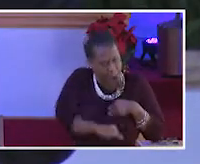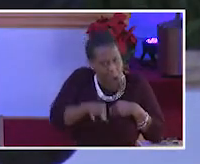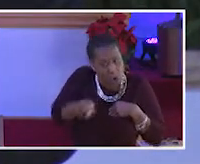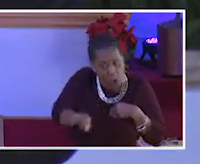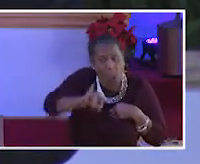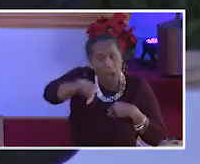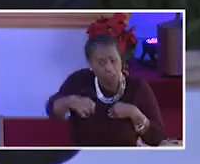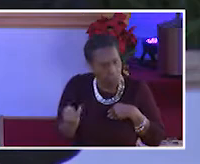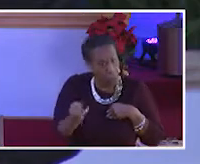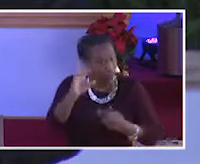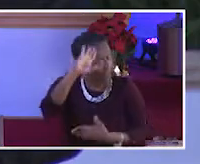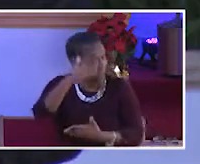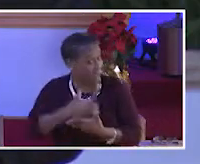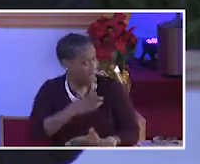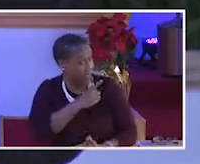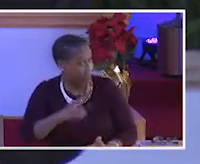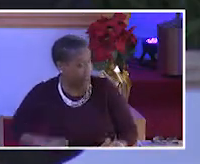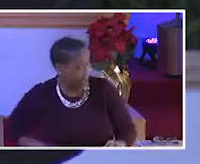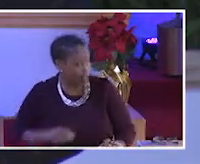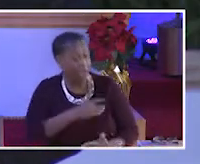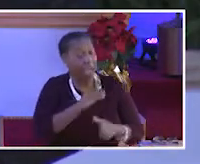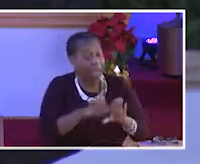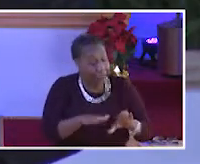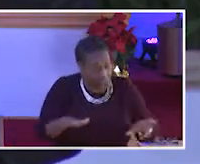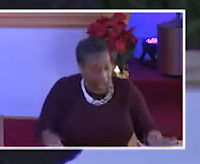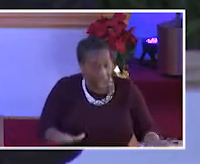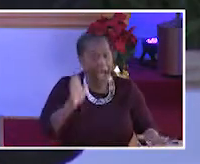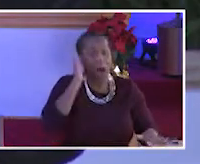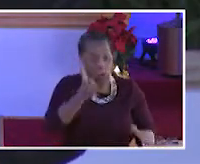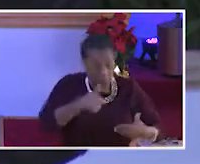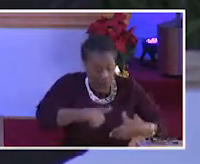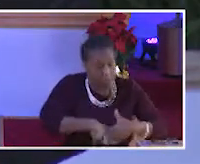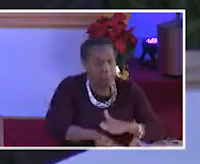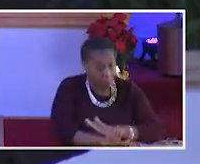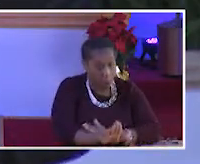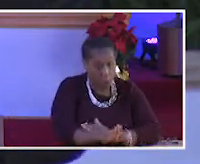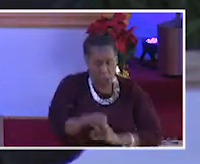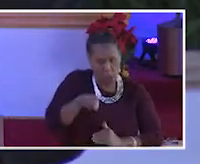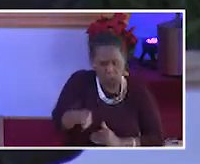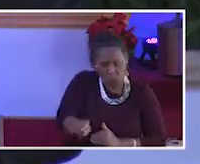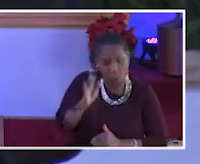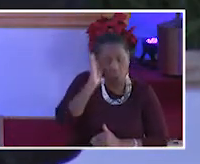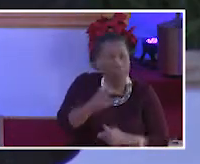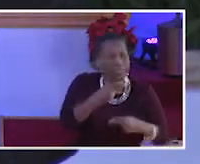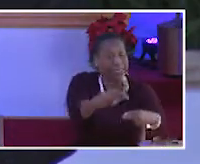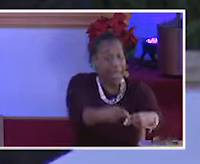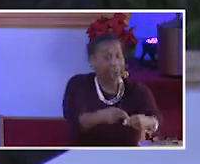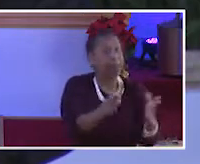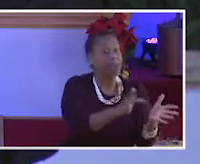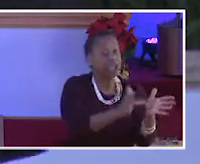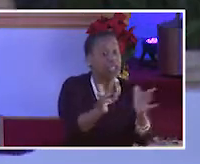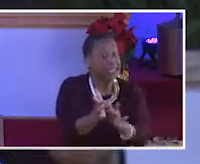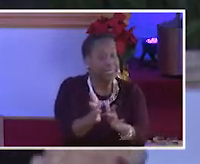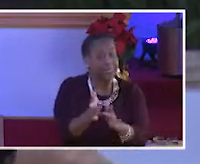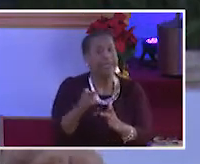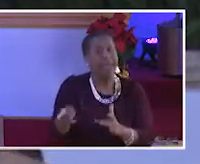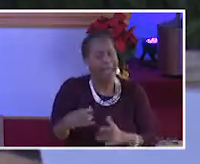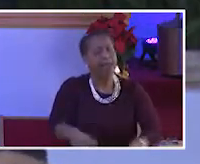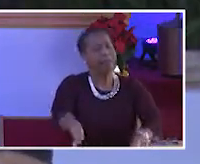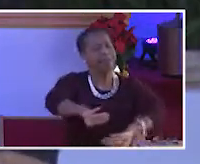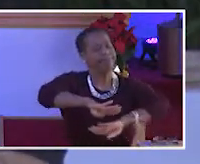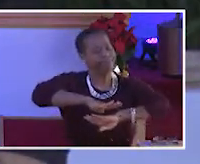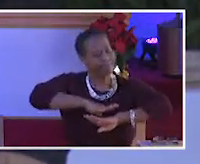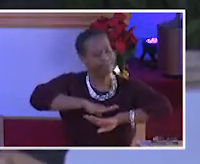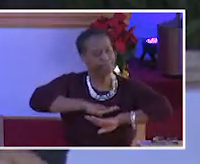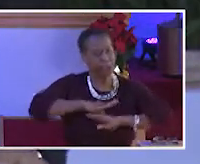of David. And the child shall be born. You shall name him Jesus in fulfillment